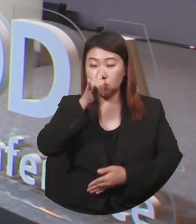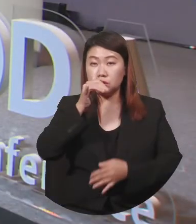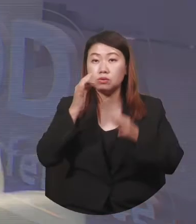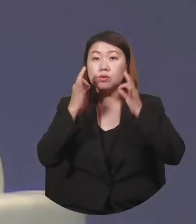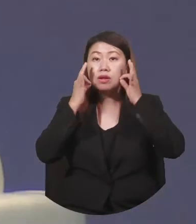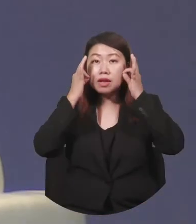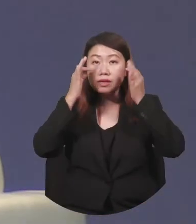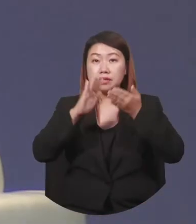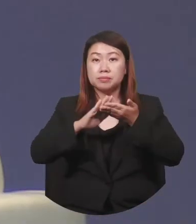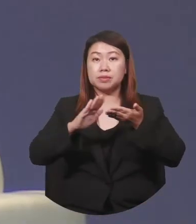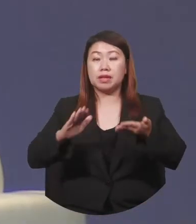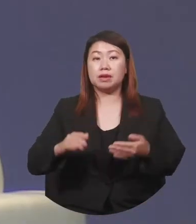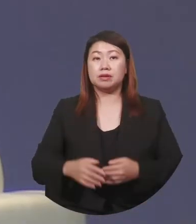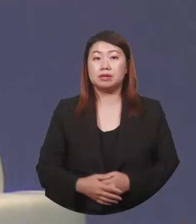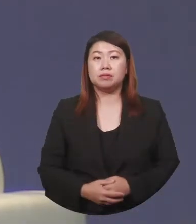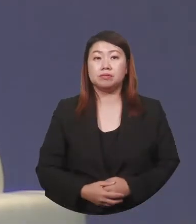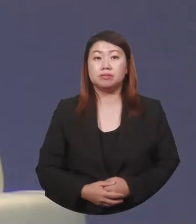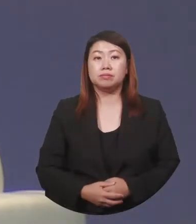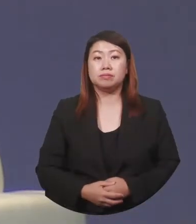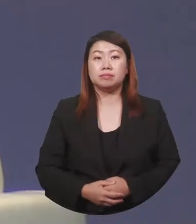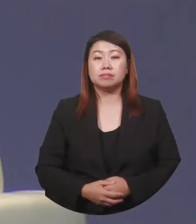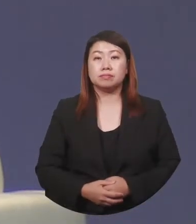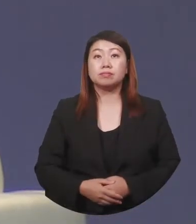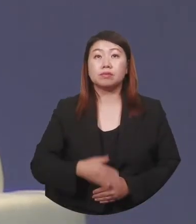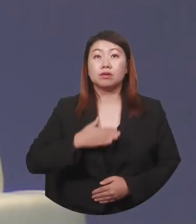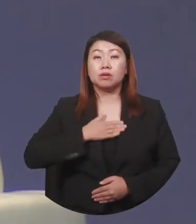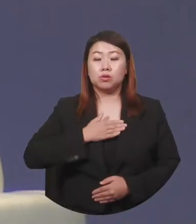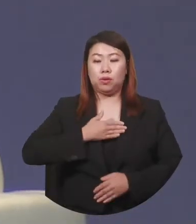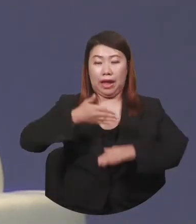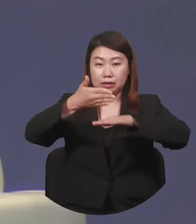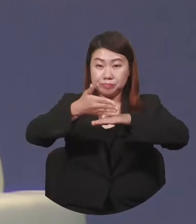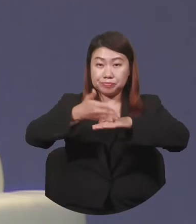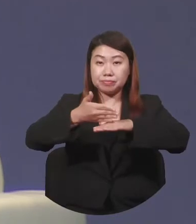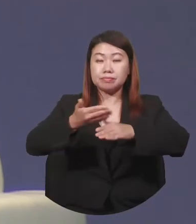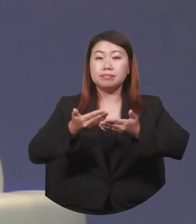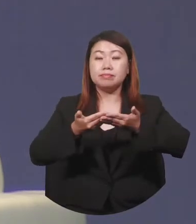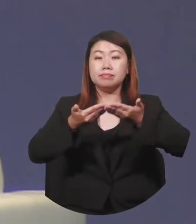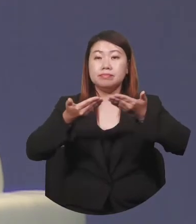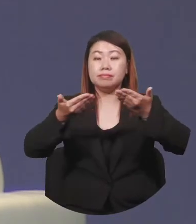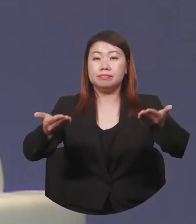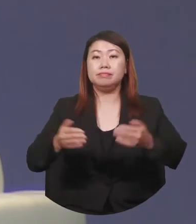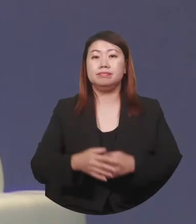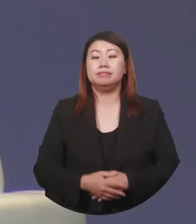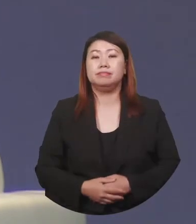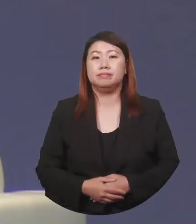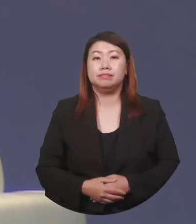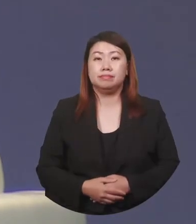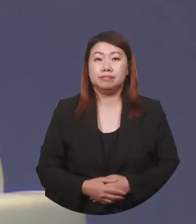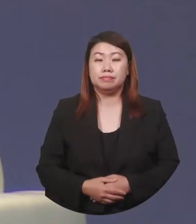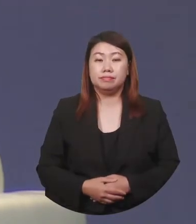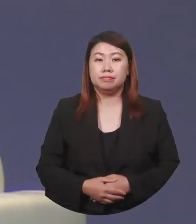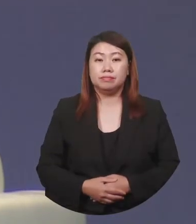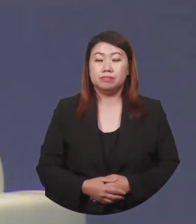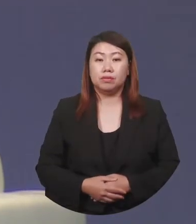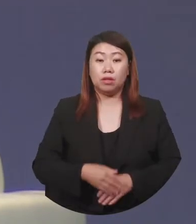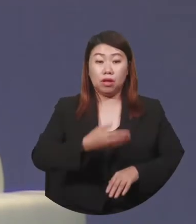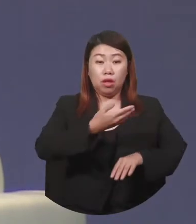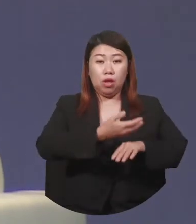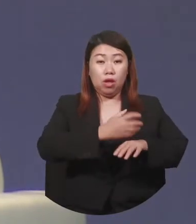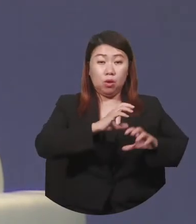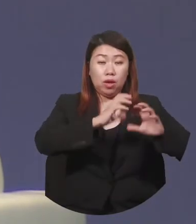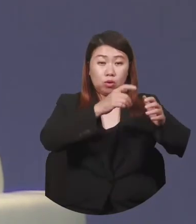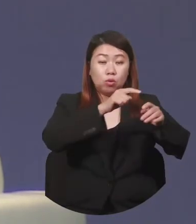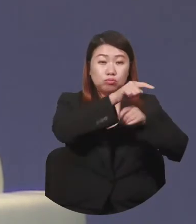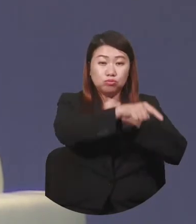would like to express our deep appreciation and sincere gratitude to MOFA and KOICA, co-hosted